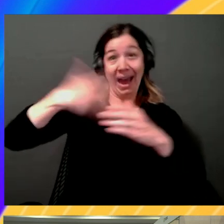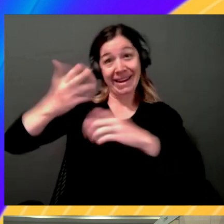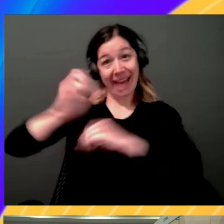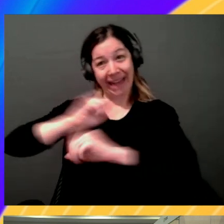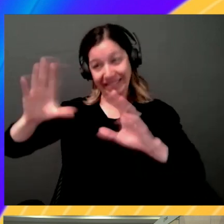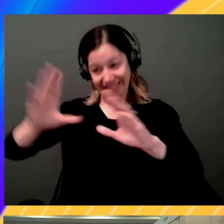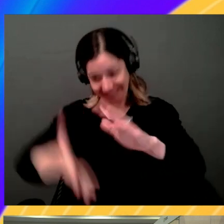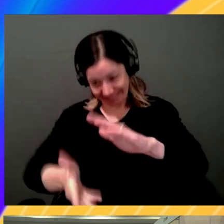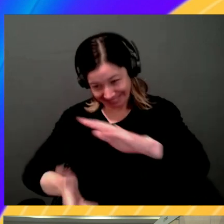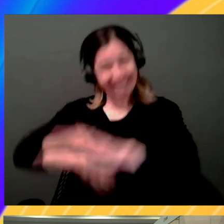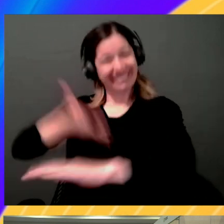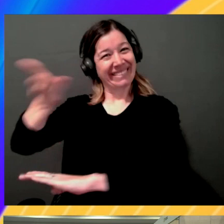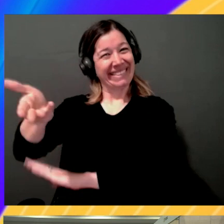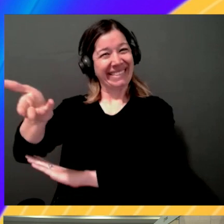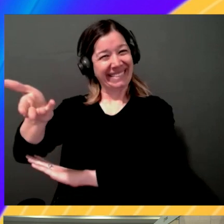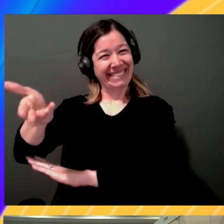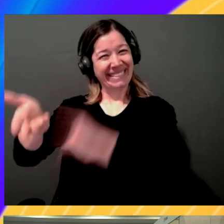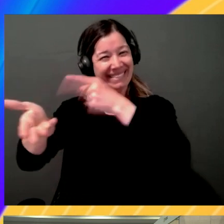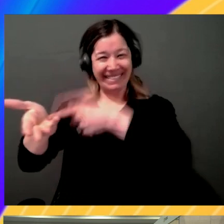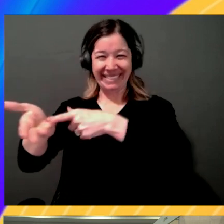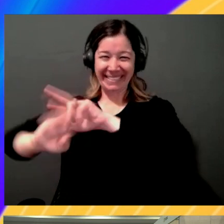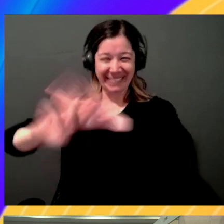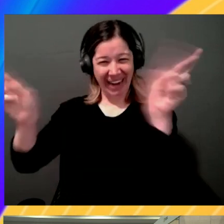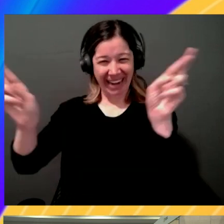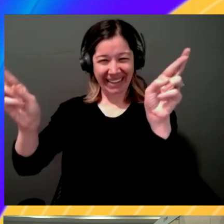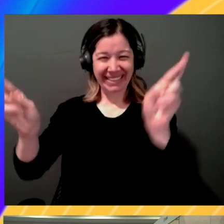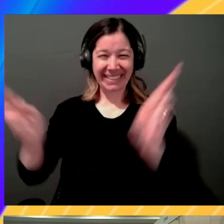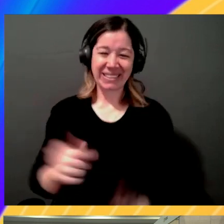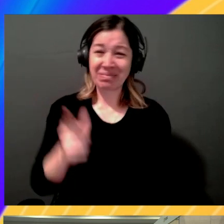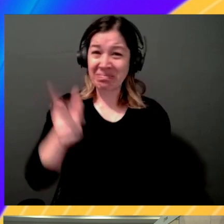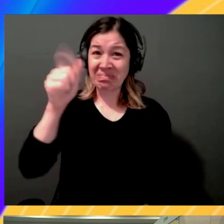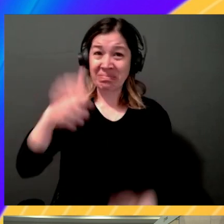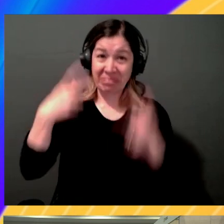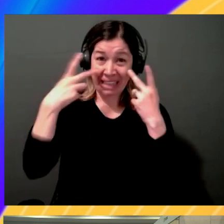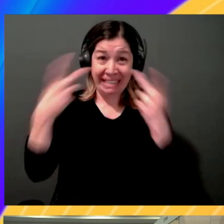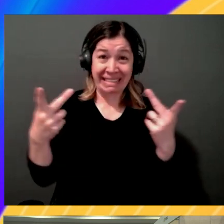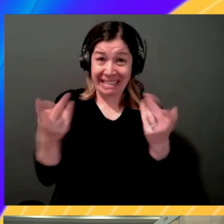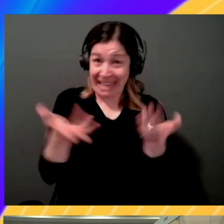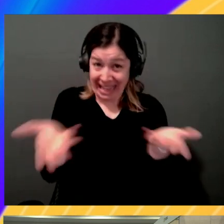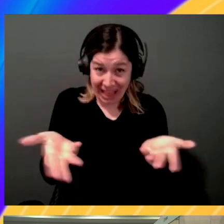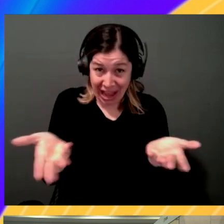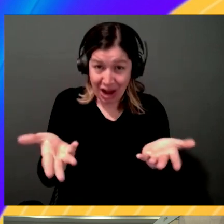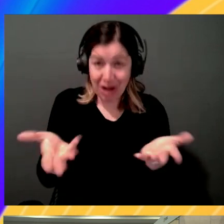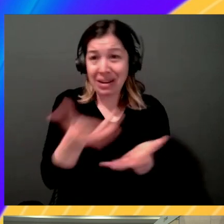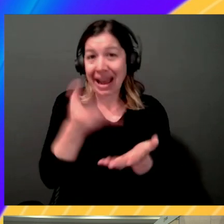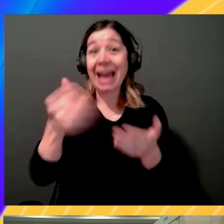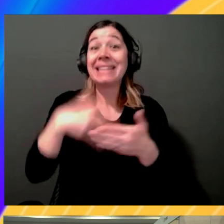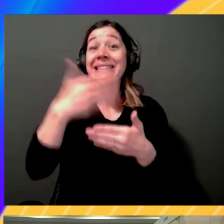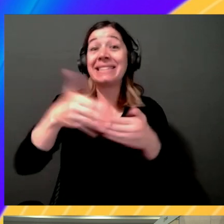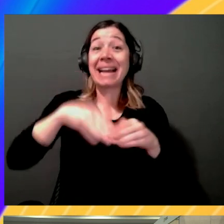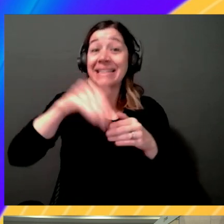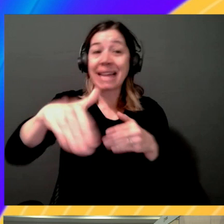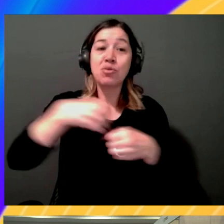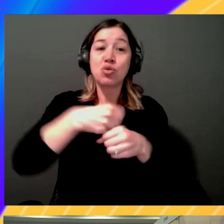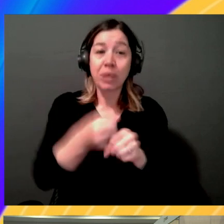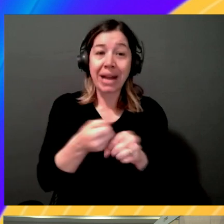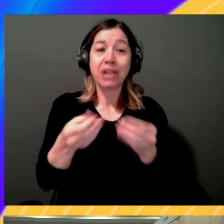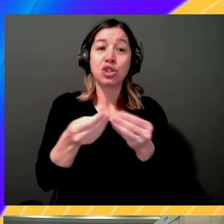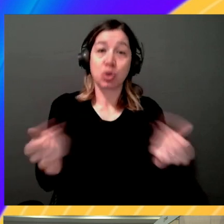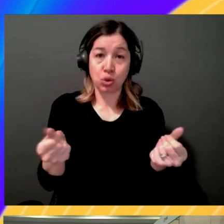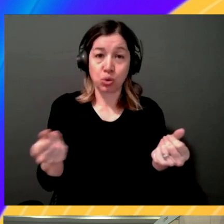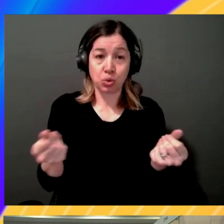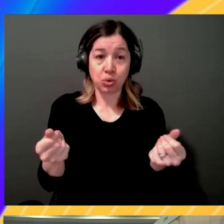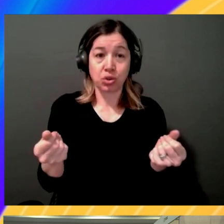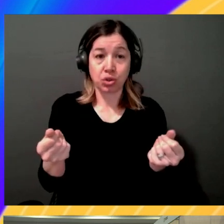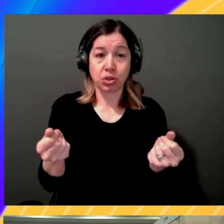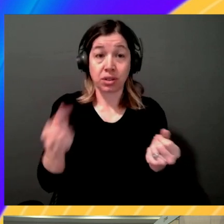oven. Right. So you can see this stuff's in there, and the next step is to create a solution. Okay. When you create a solution, you're essentially training